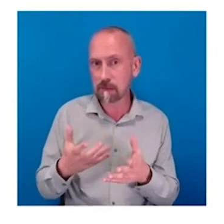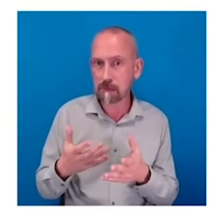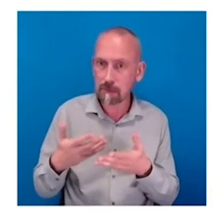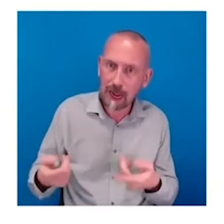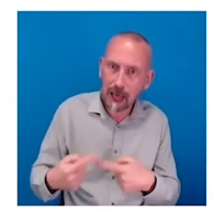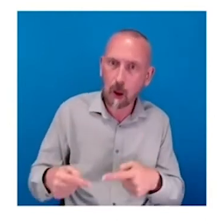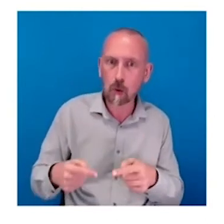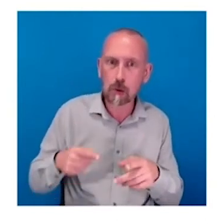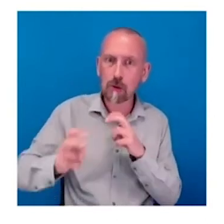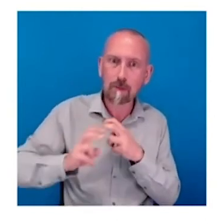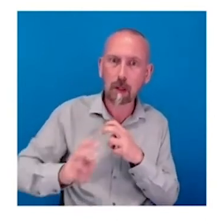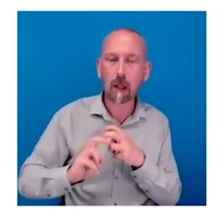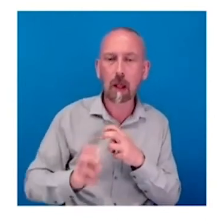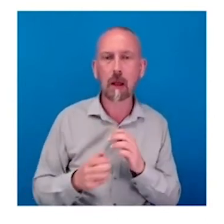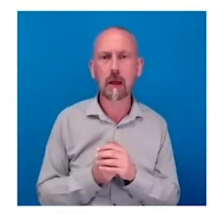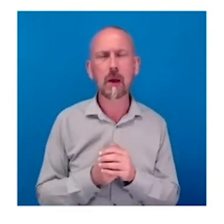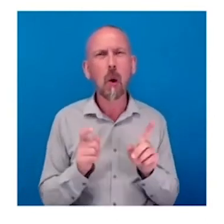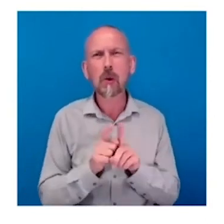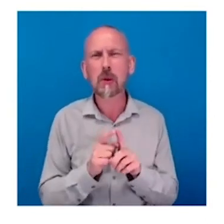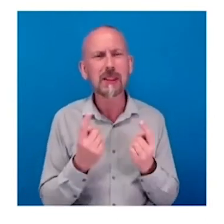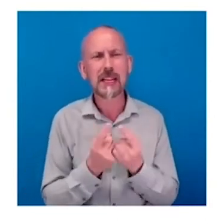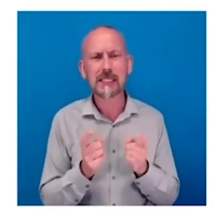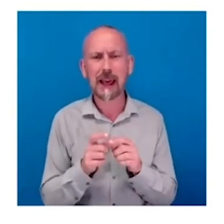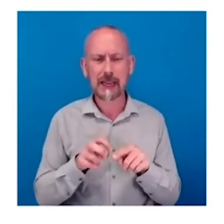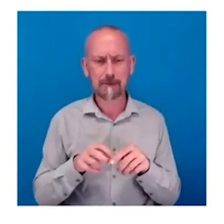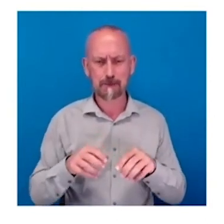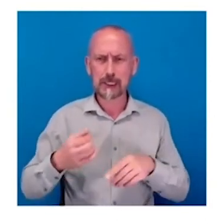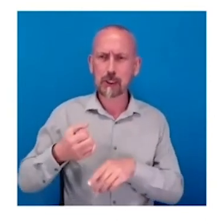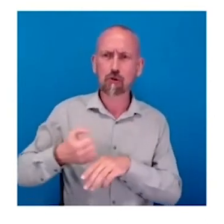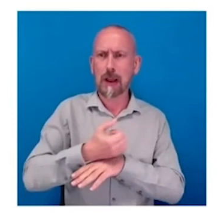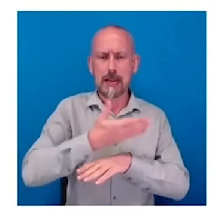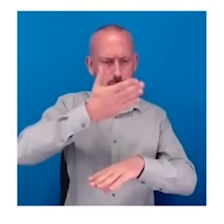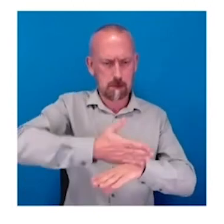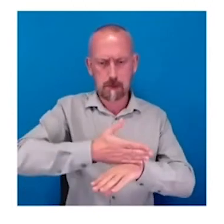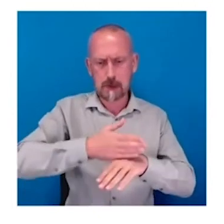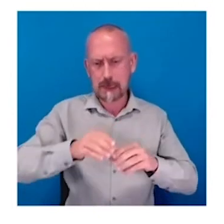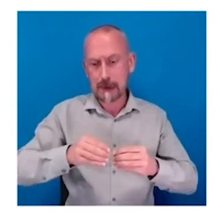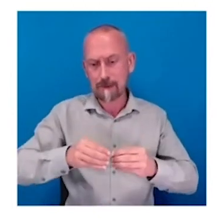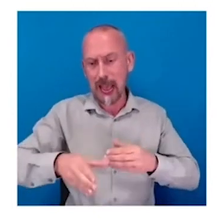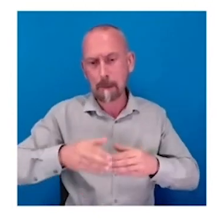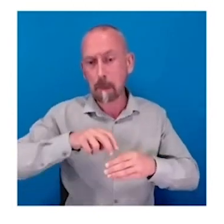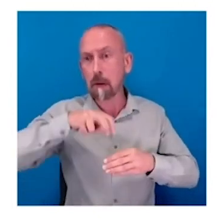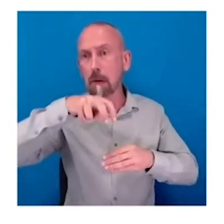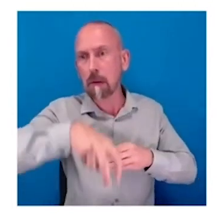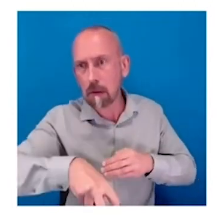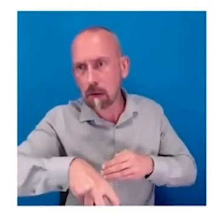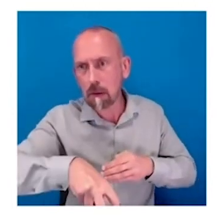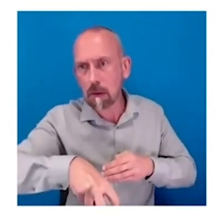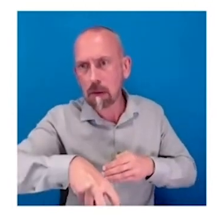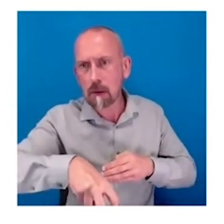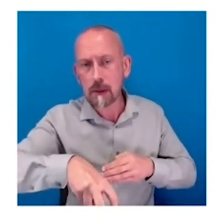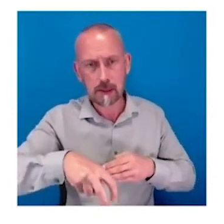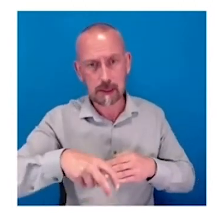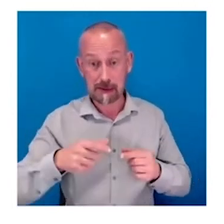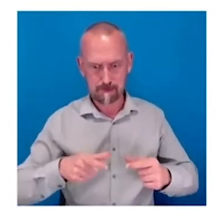like gaps, how big is the gap between different places, between the platform and the